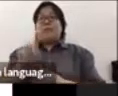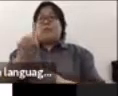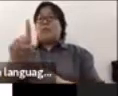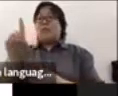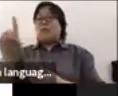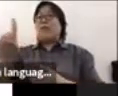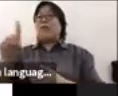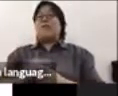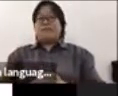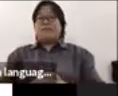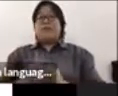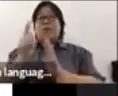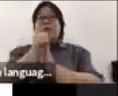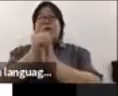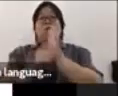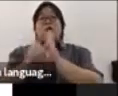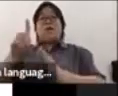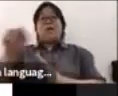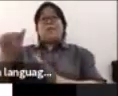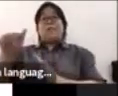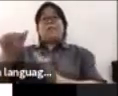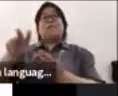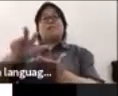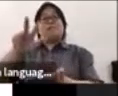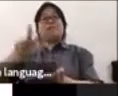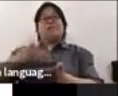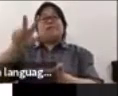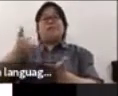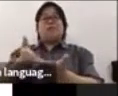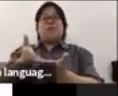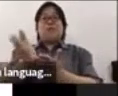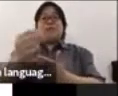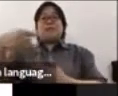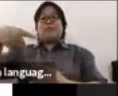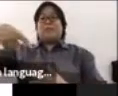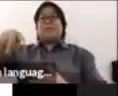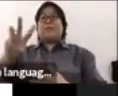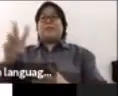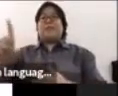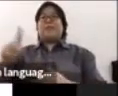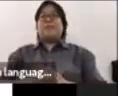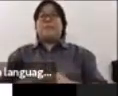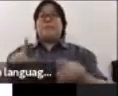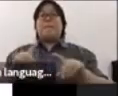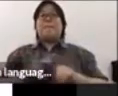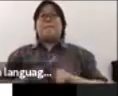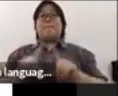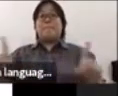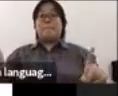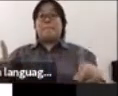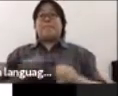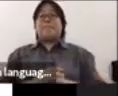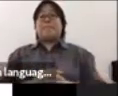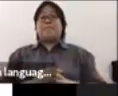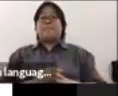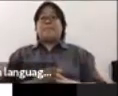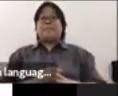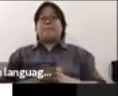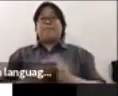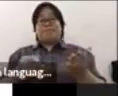They identified the rights of people with disability. However, in the document, there's